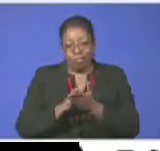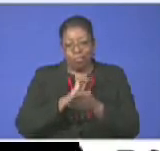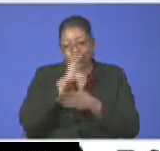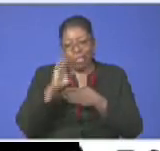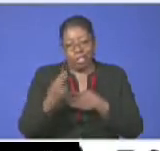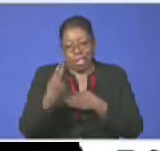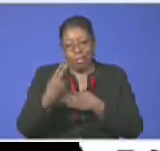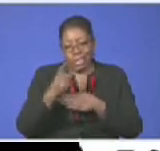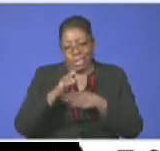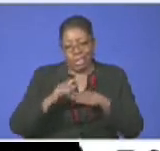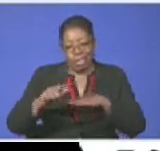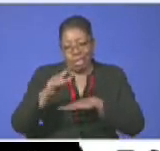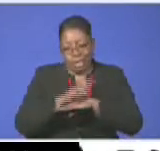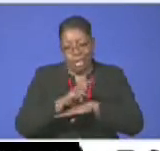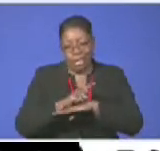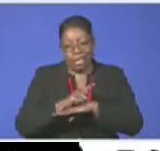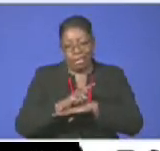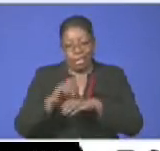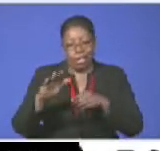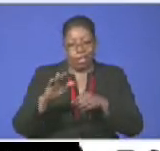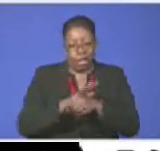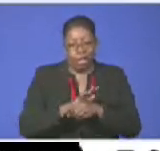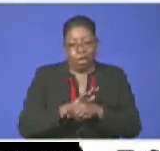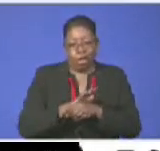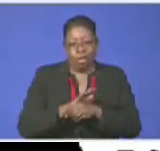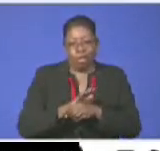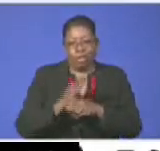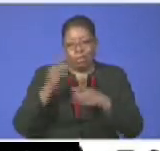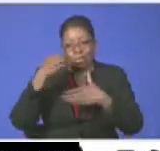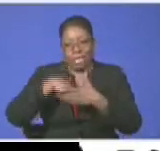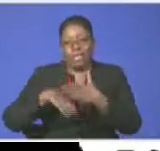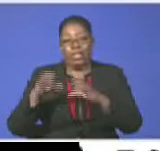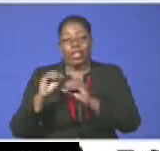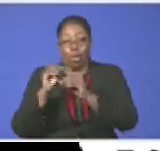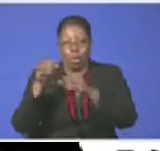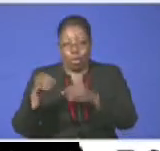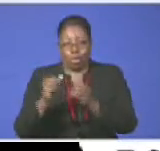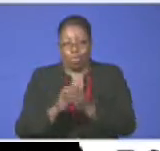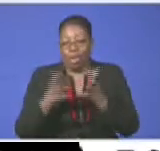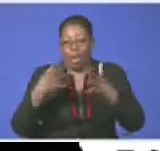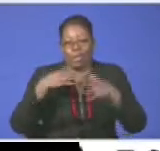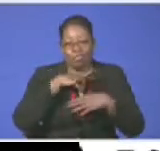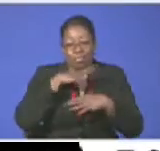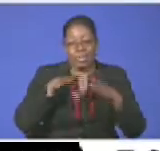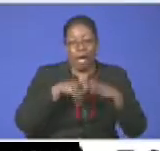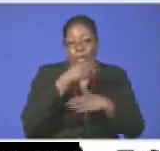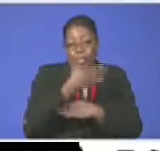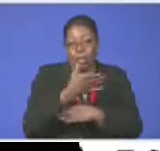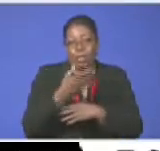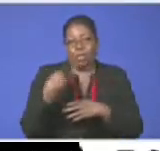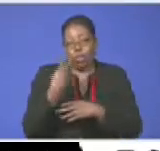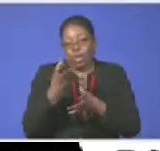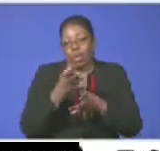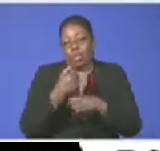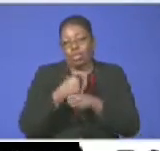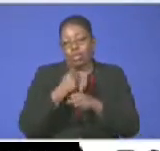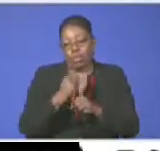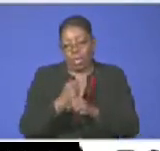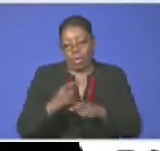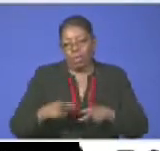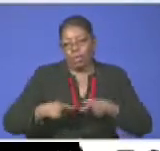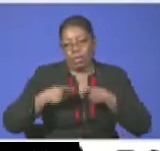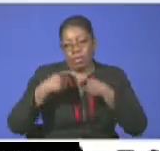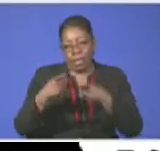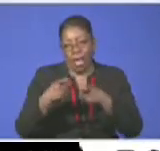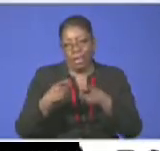landfill or gets washed into the ocean. There's a lot of waste out there, and we want to make sure that we can provide